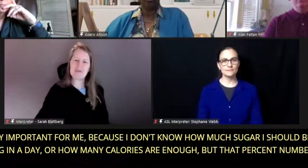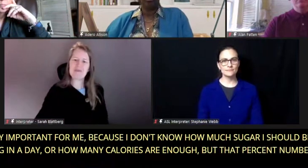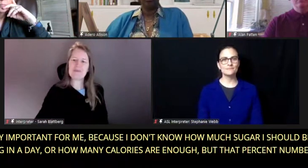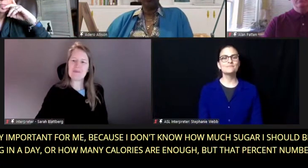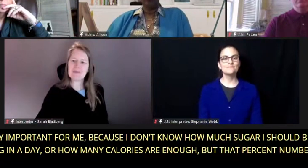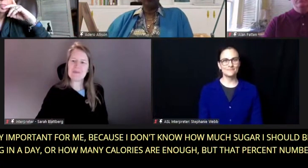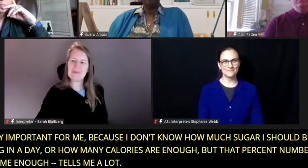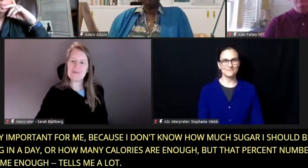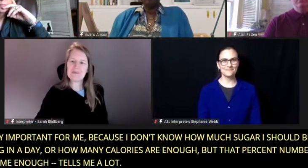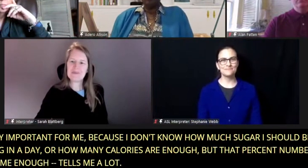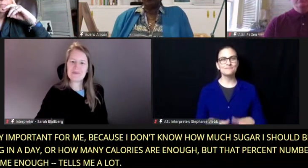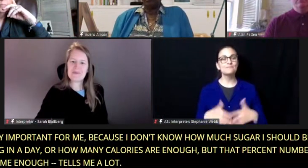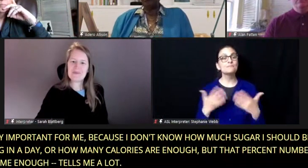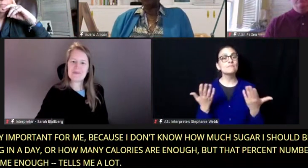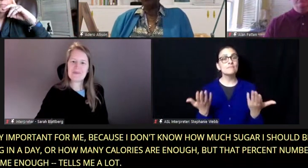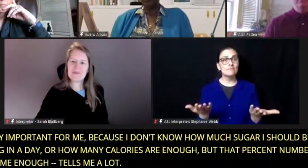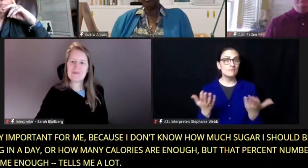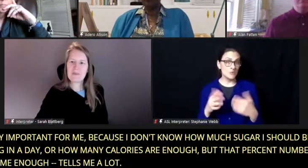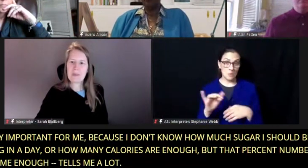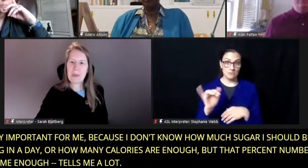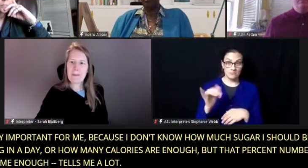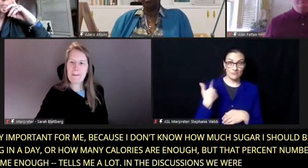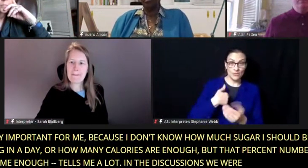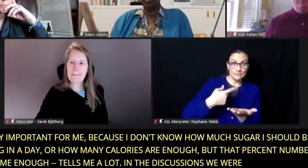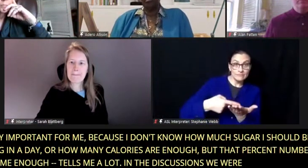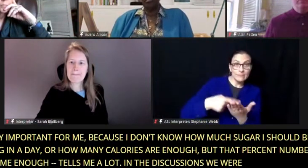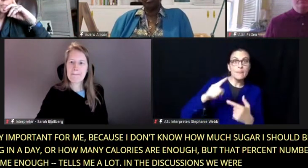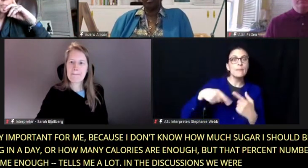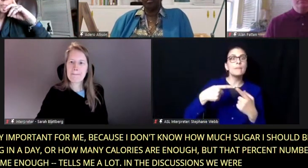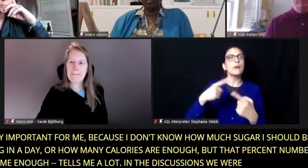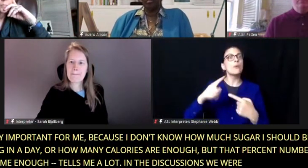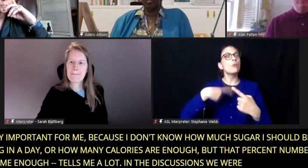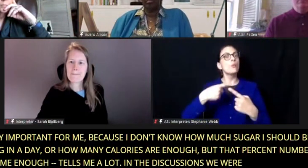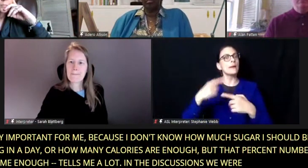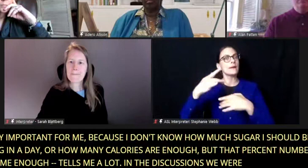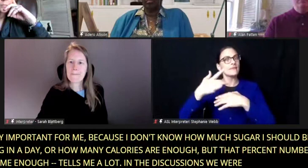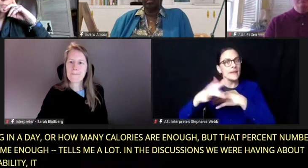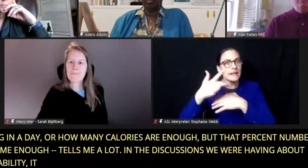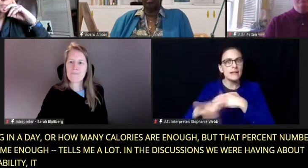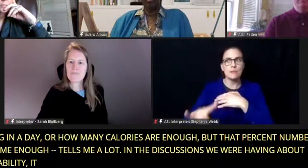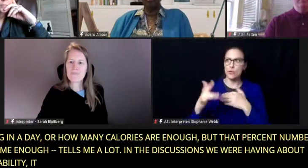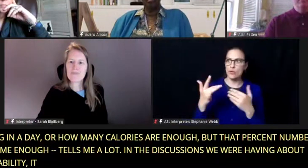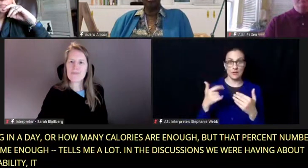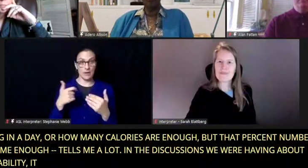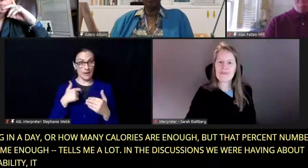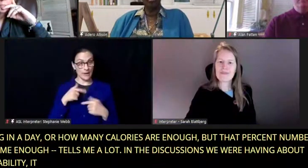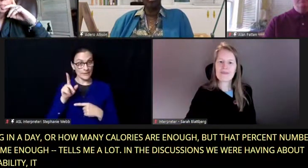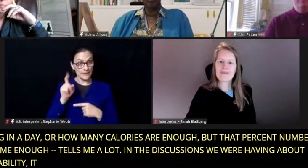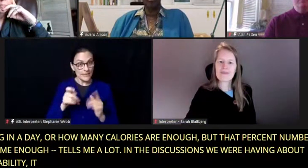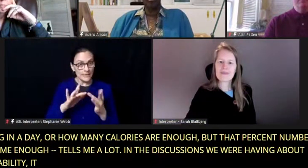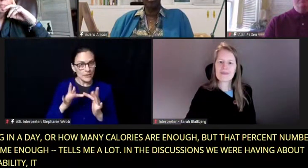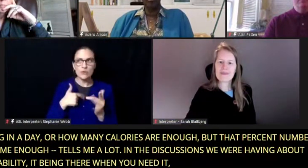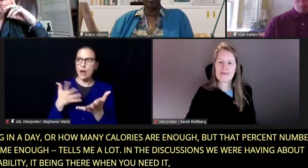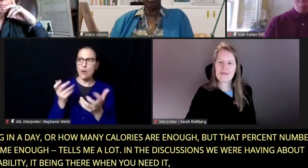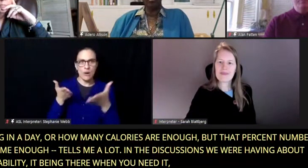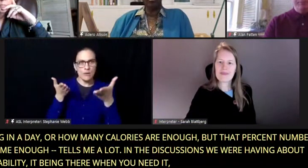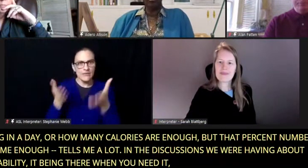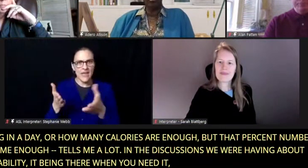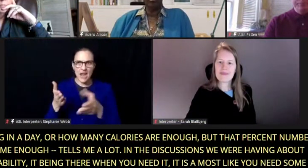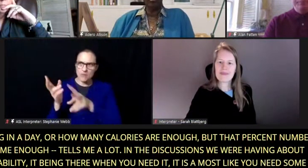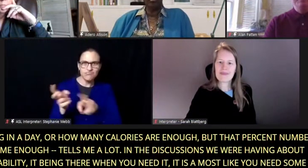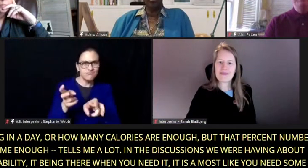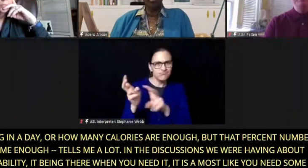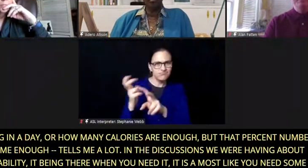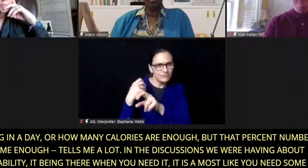it being there when you need it, it's almost like you need some way to be able to measure that. And that comparison point is